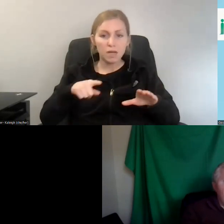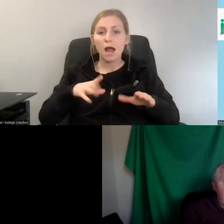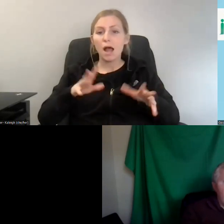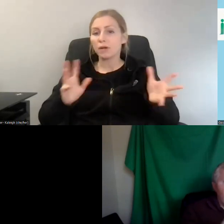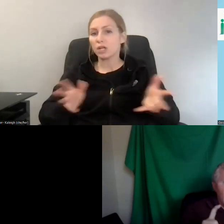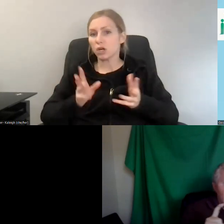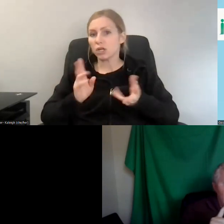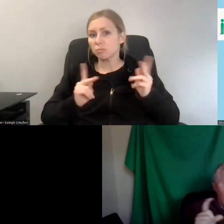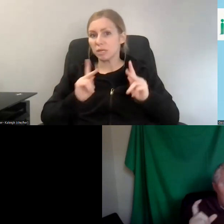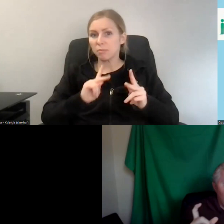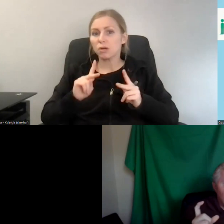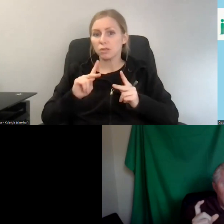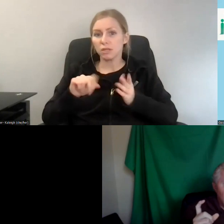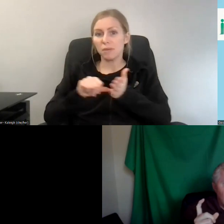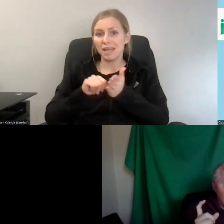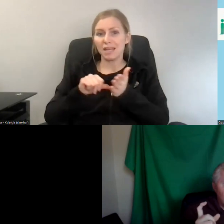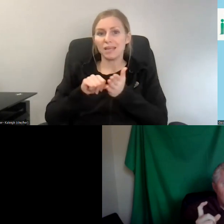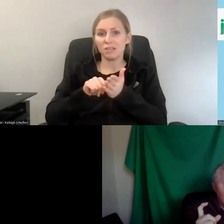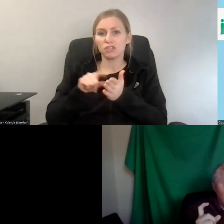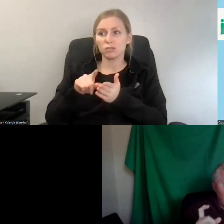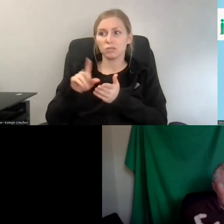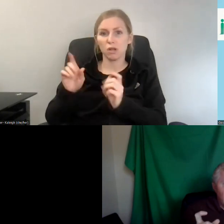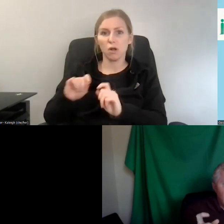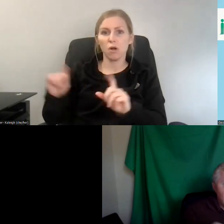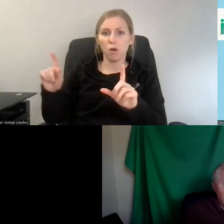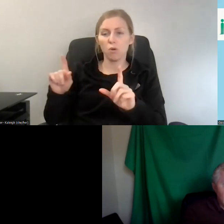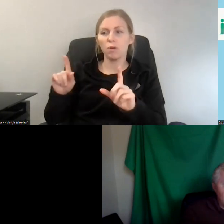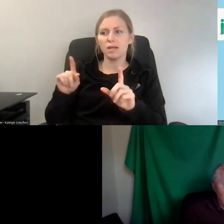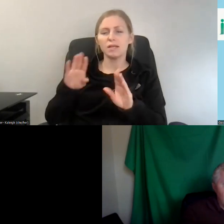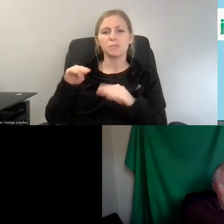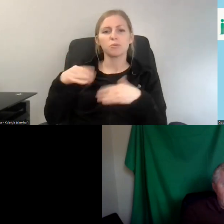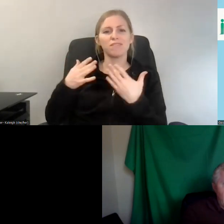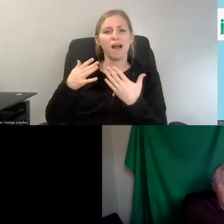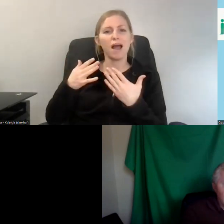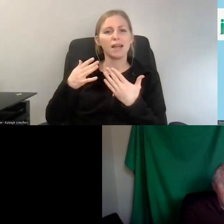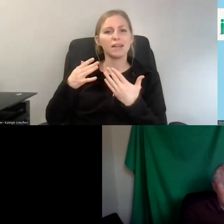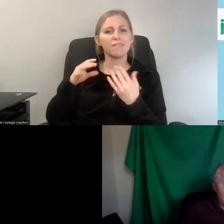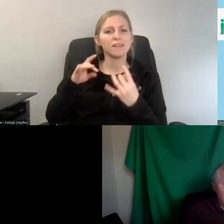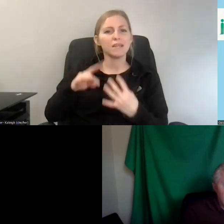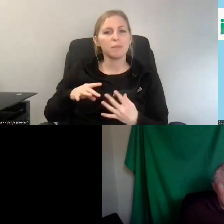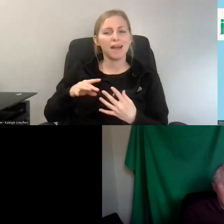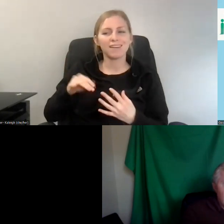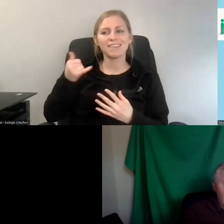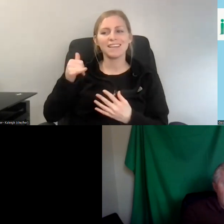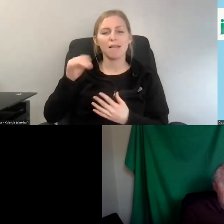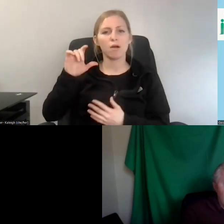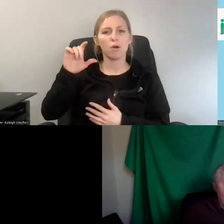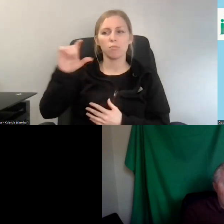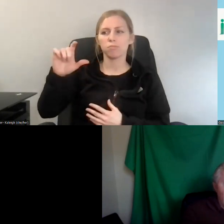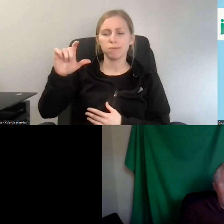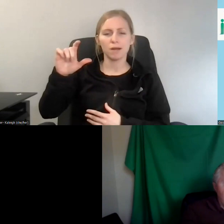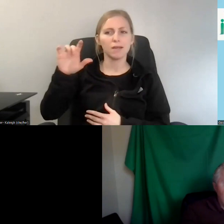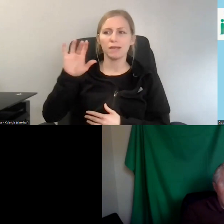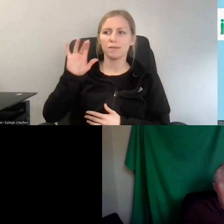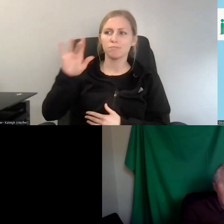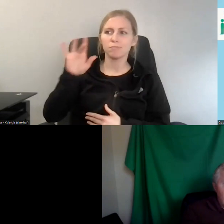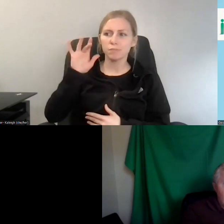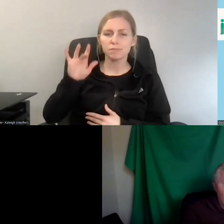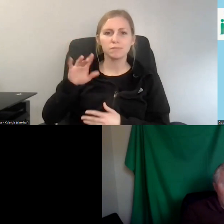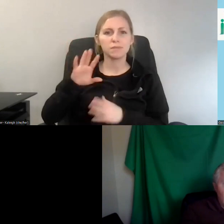us feedback with the yellow button. Give us feedback. Yeah, How you like